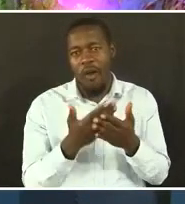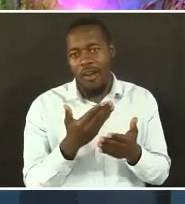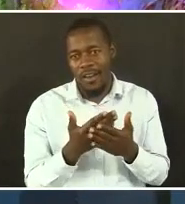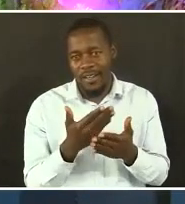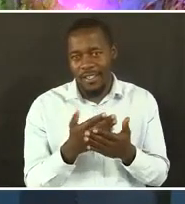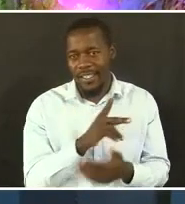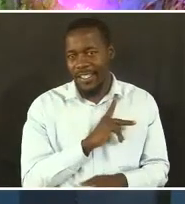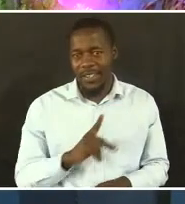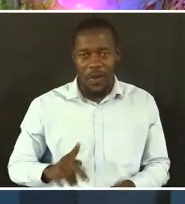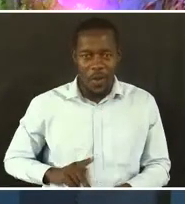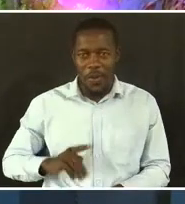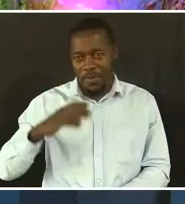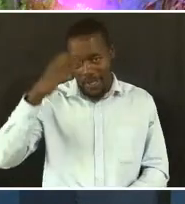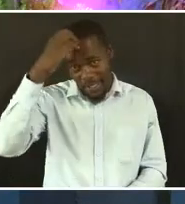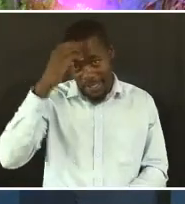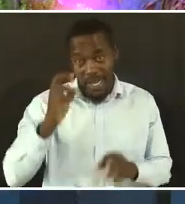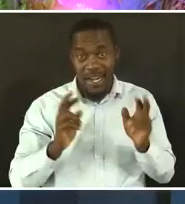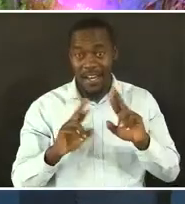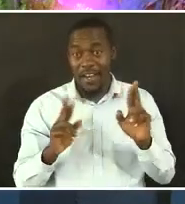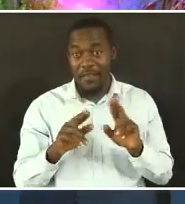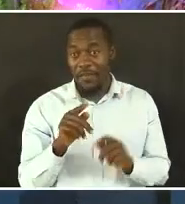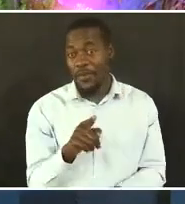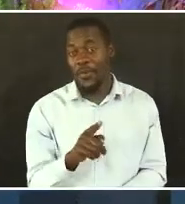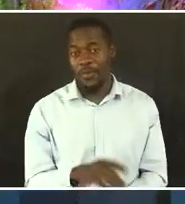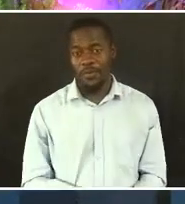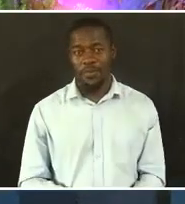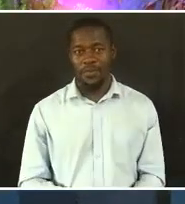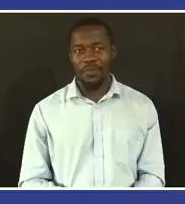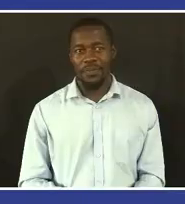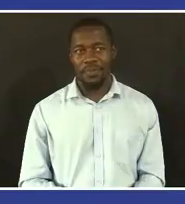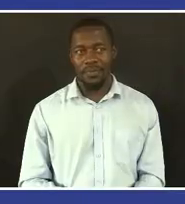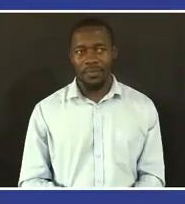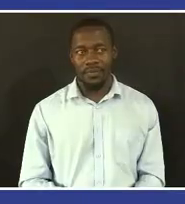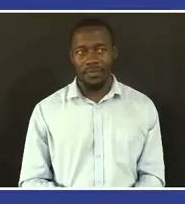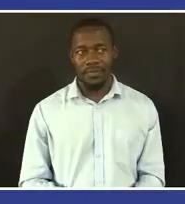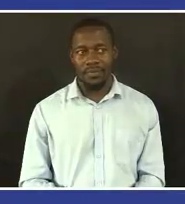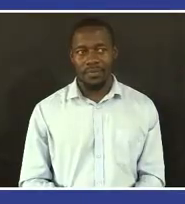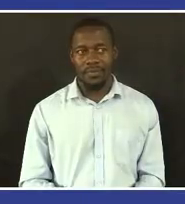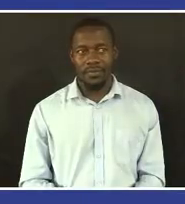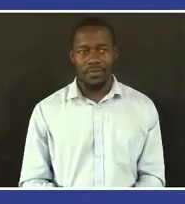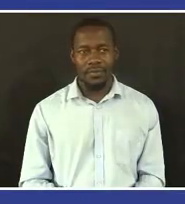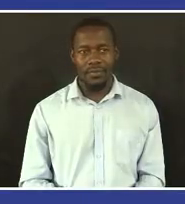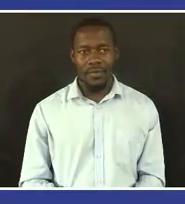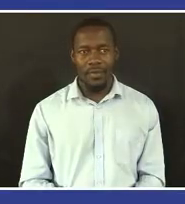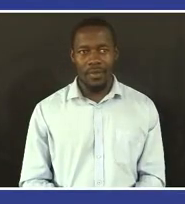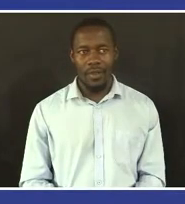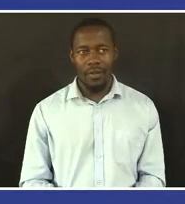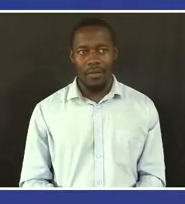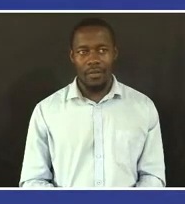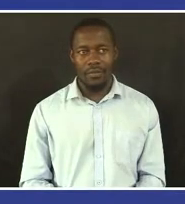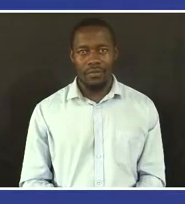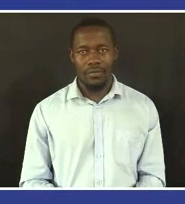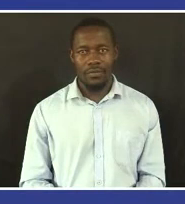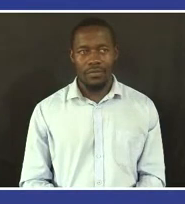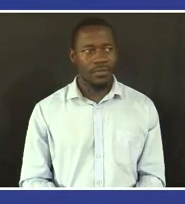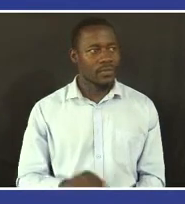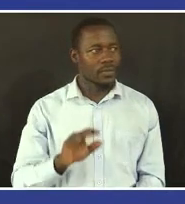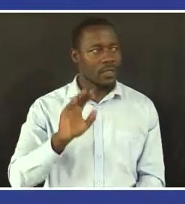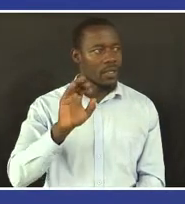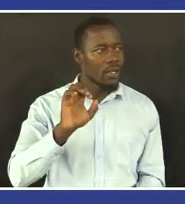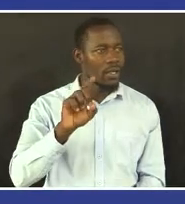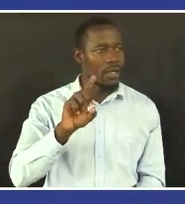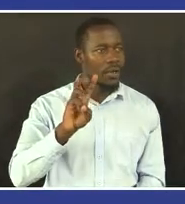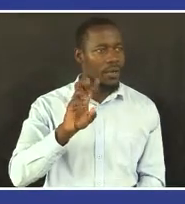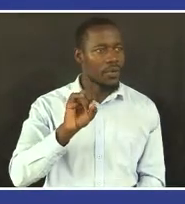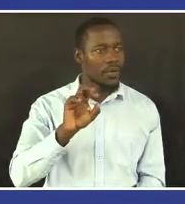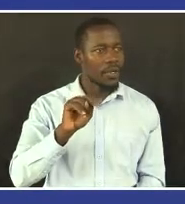that? Have you seen a full colon in your Bible? Hey, church, have you seen? Brother Edwin, in your